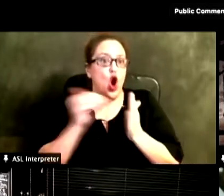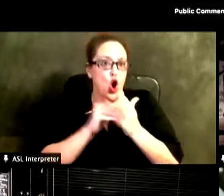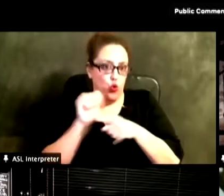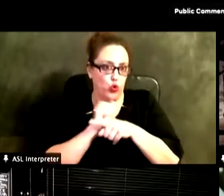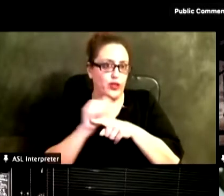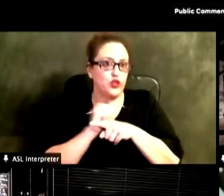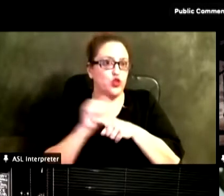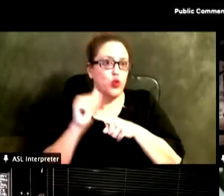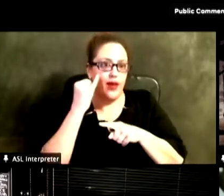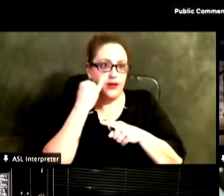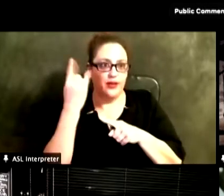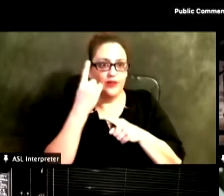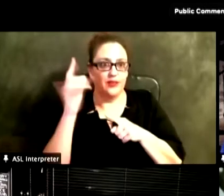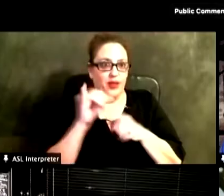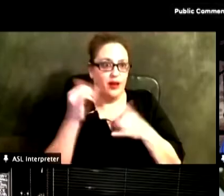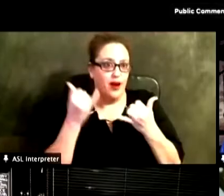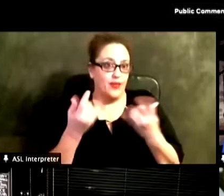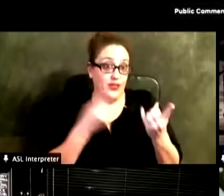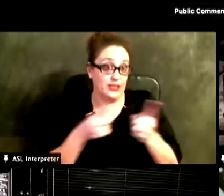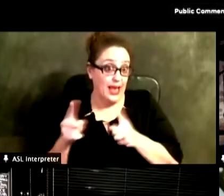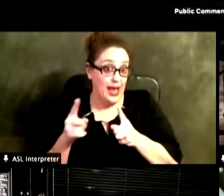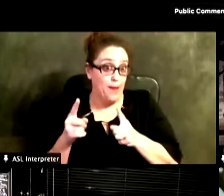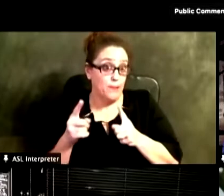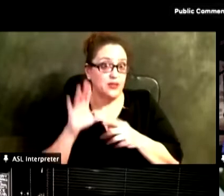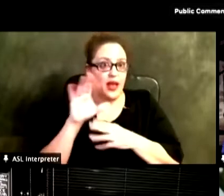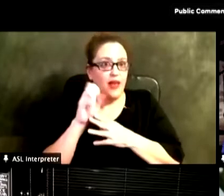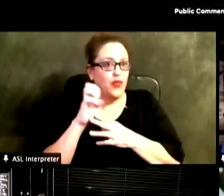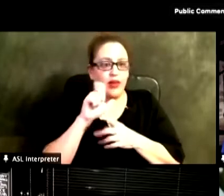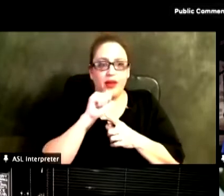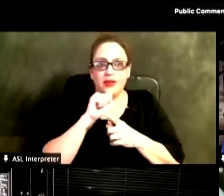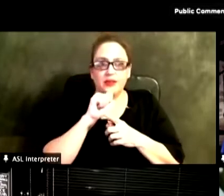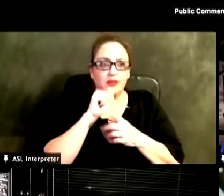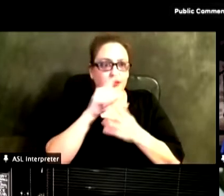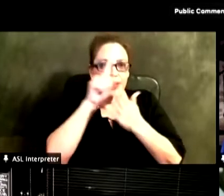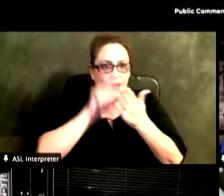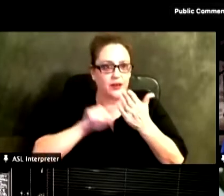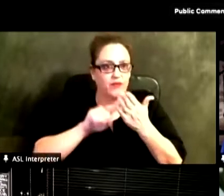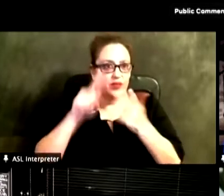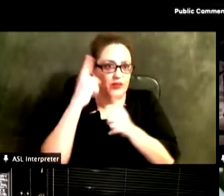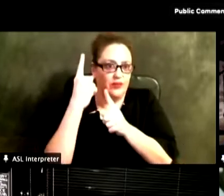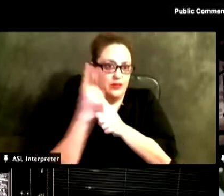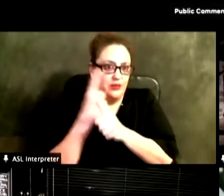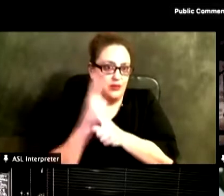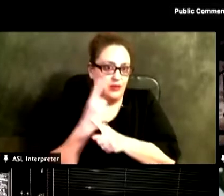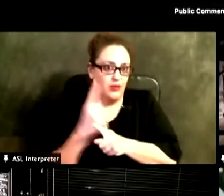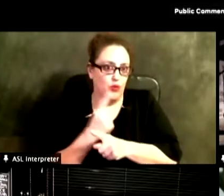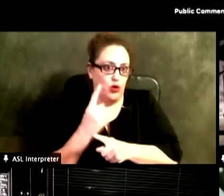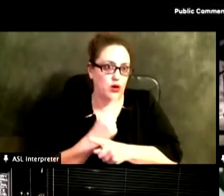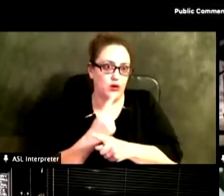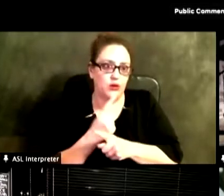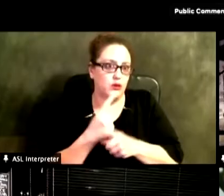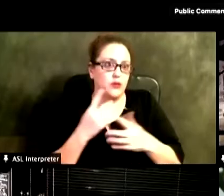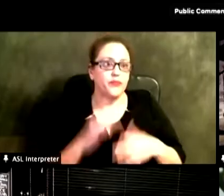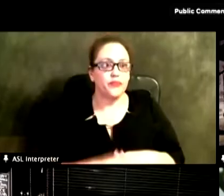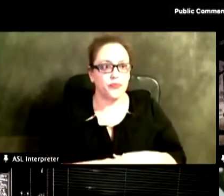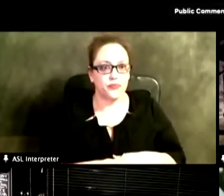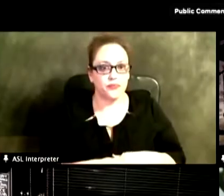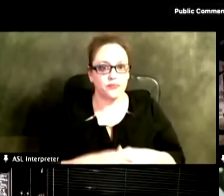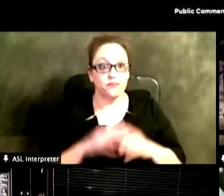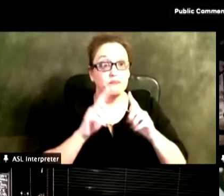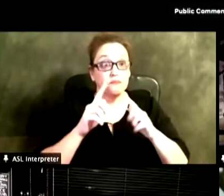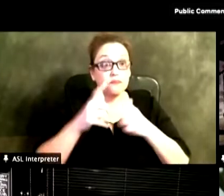this happens and a case is so poorly followed through on that it isn't even able to be prosecuted. I know he's